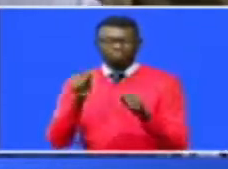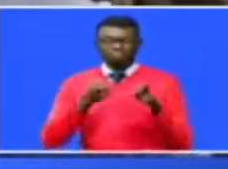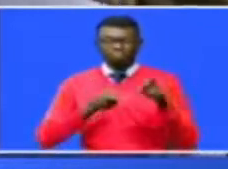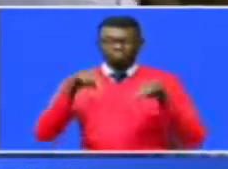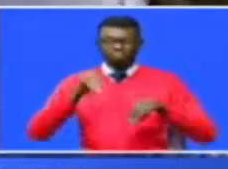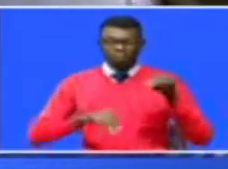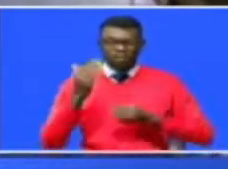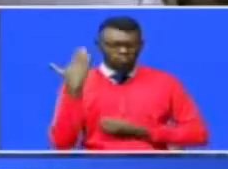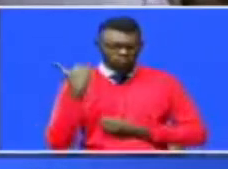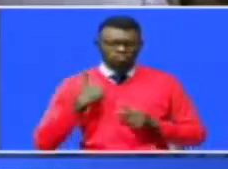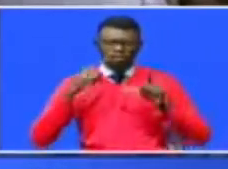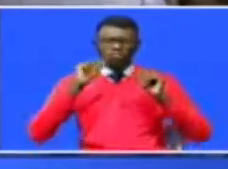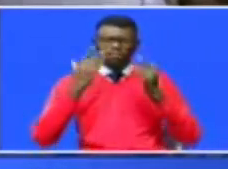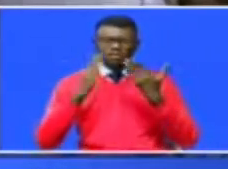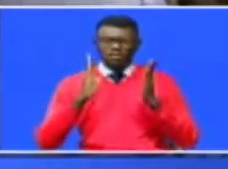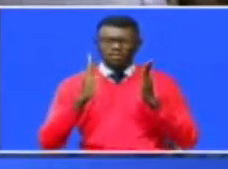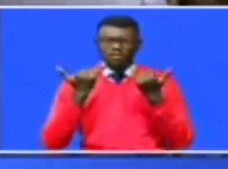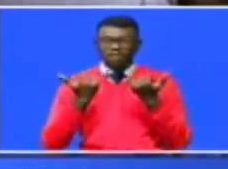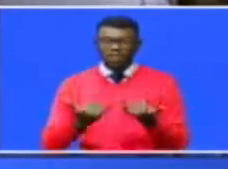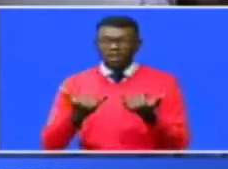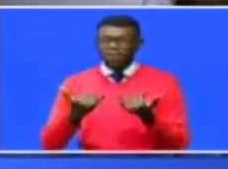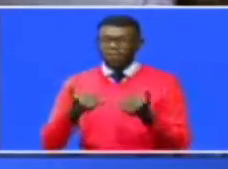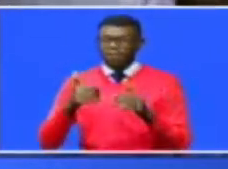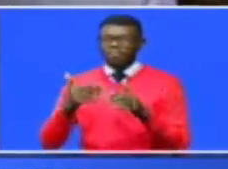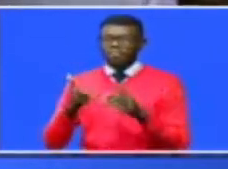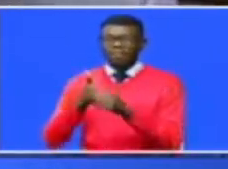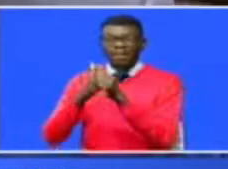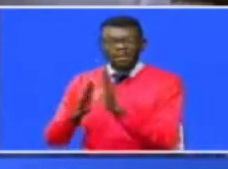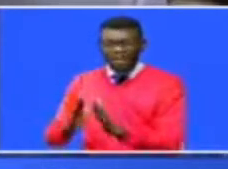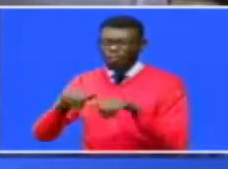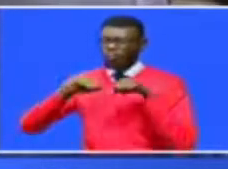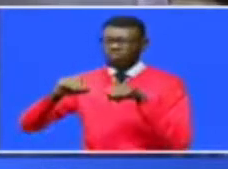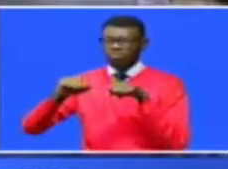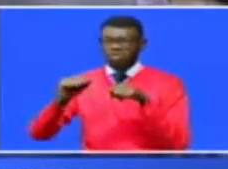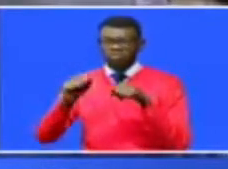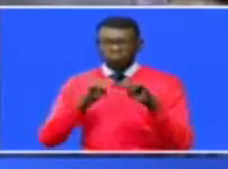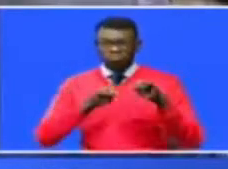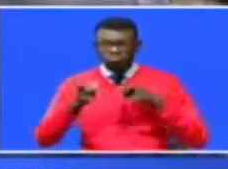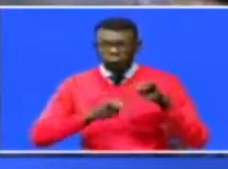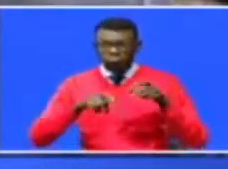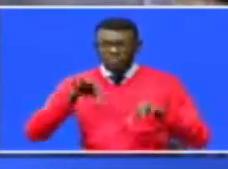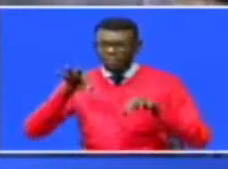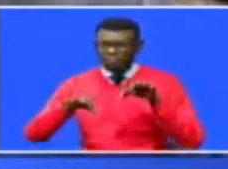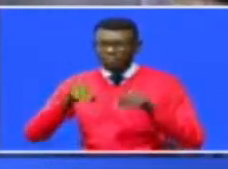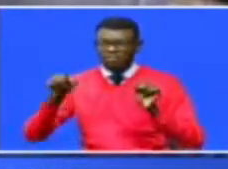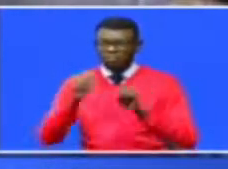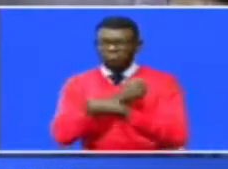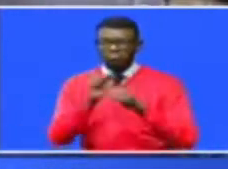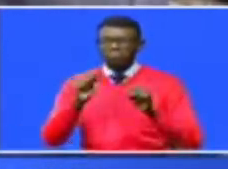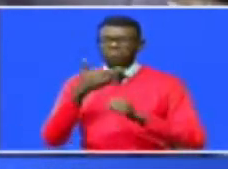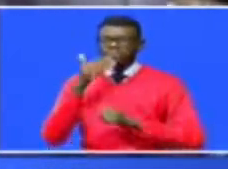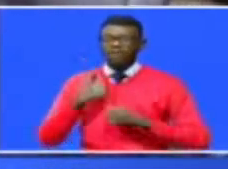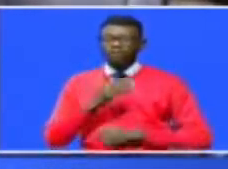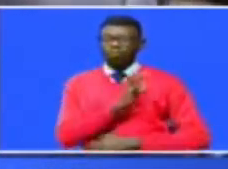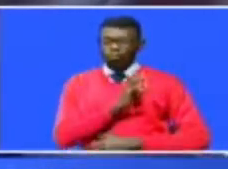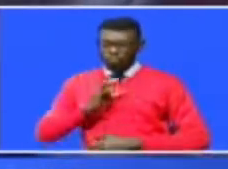we repeat it as a team. The current office cannot organize credible election. We had better have a caretaker committee